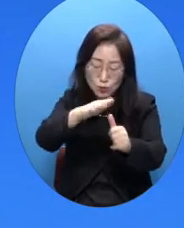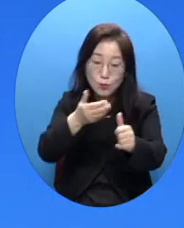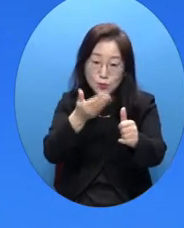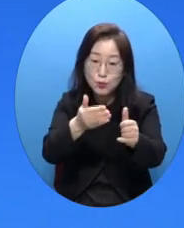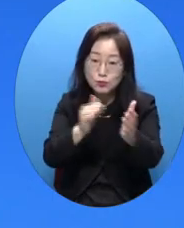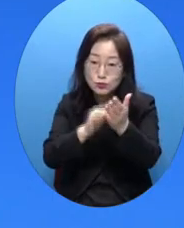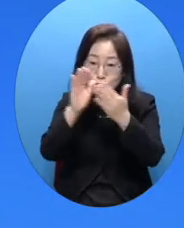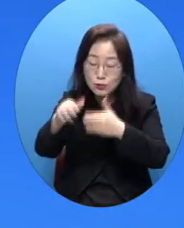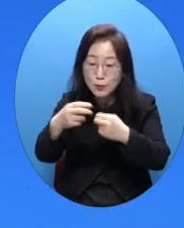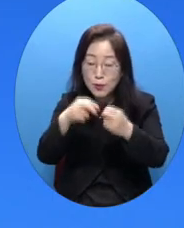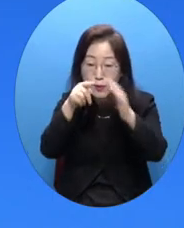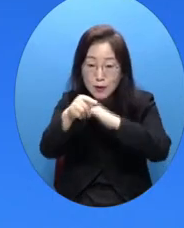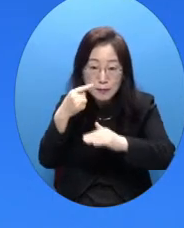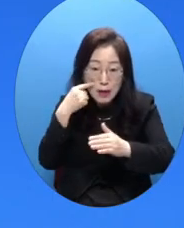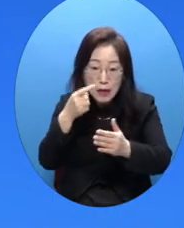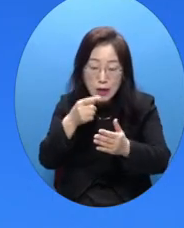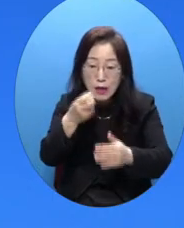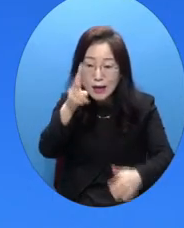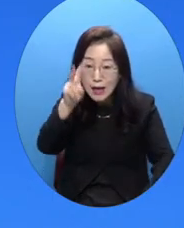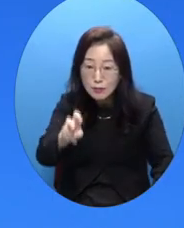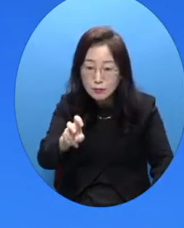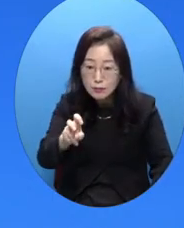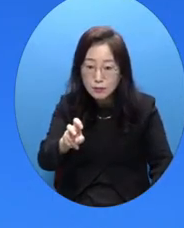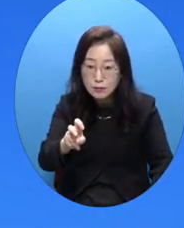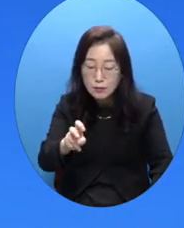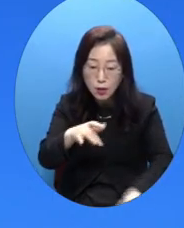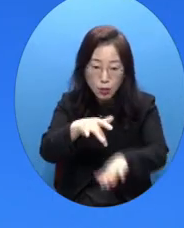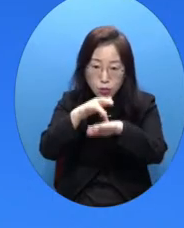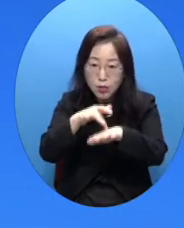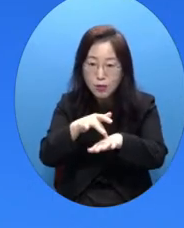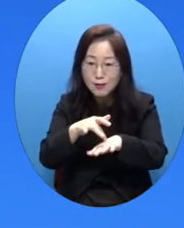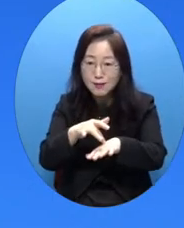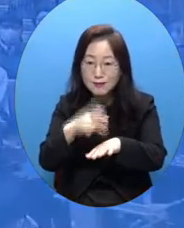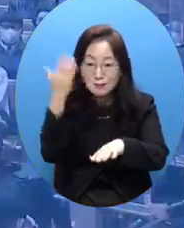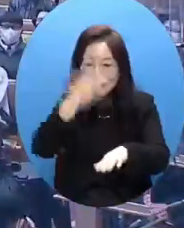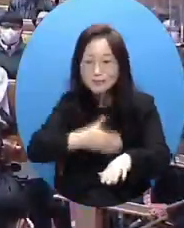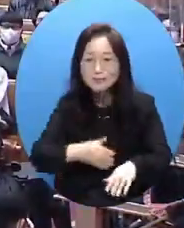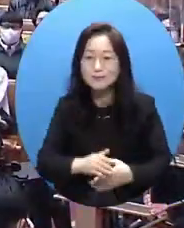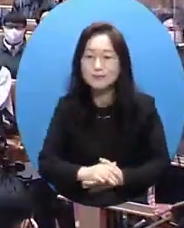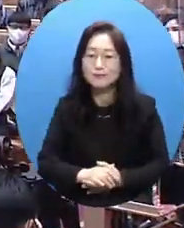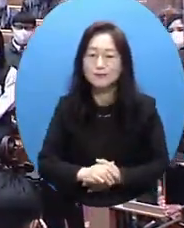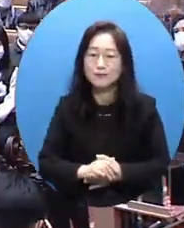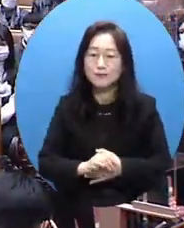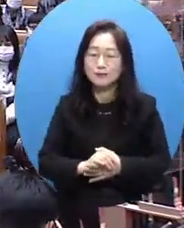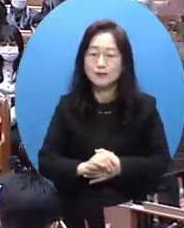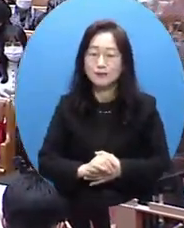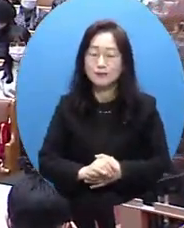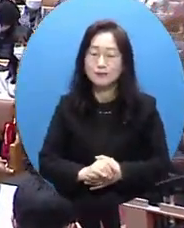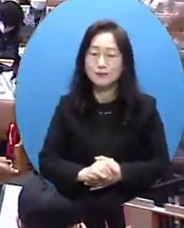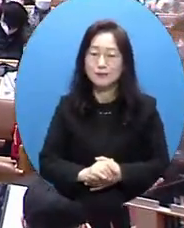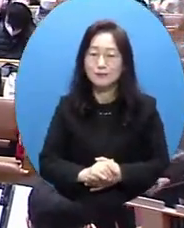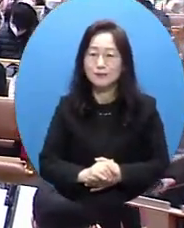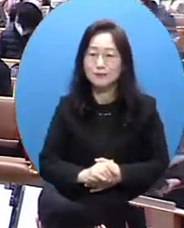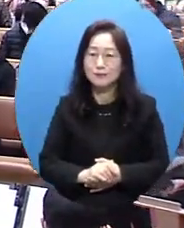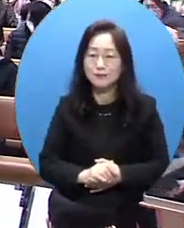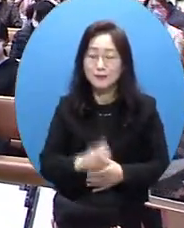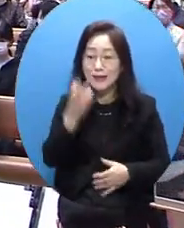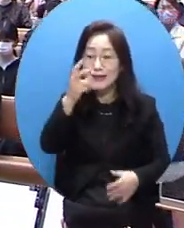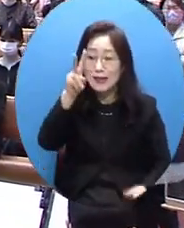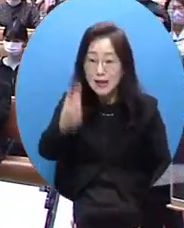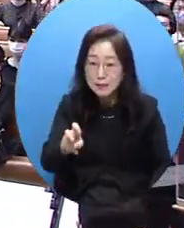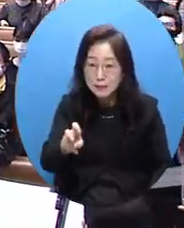is someone with depression God is healing her and I remember I just remember now